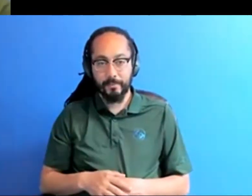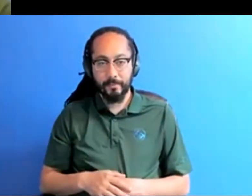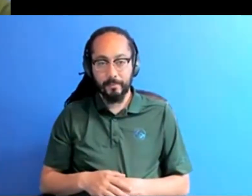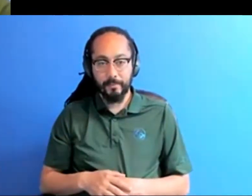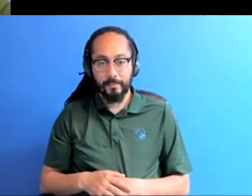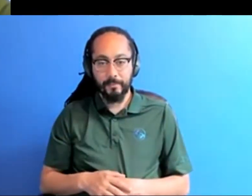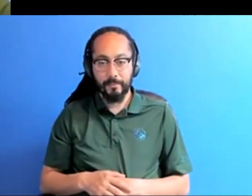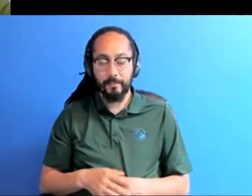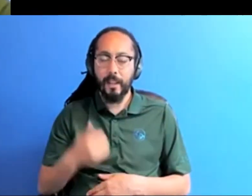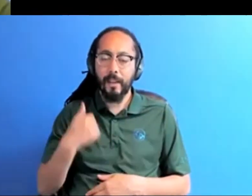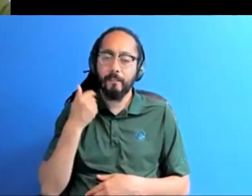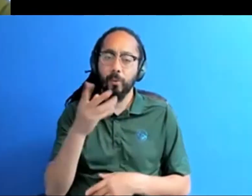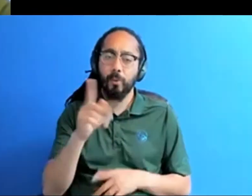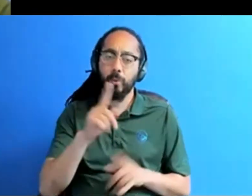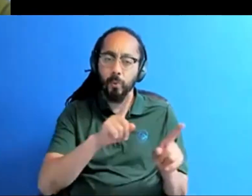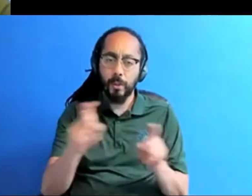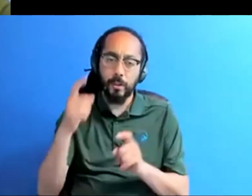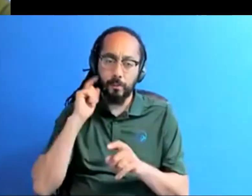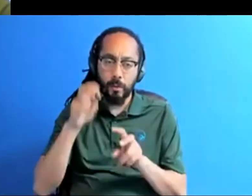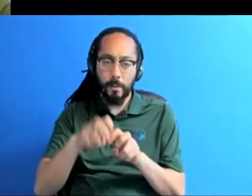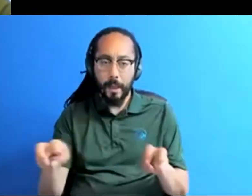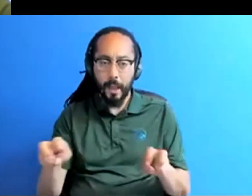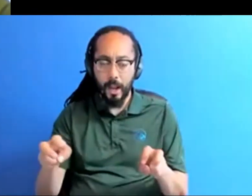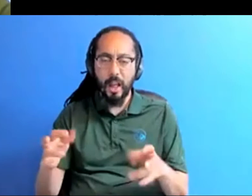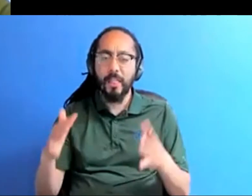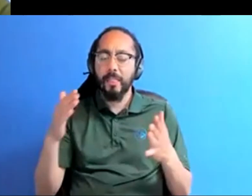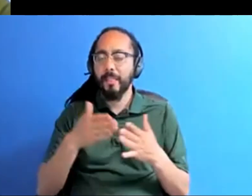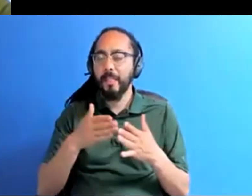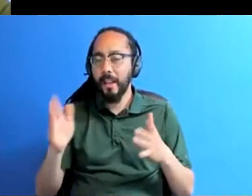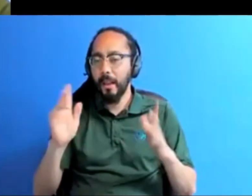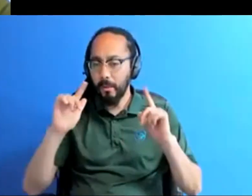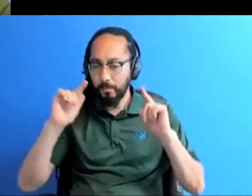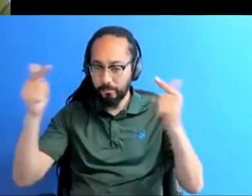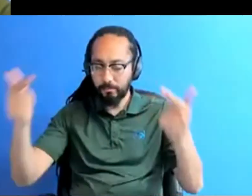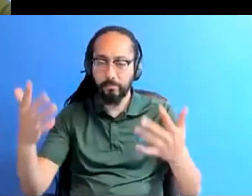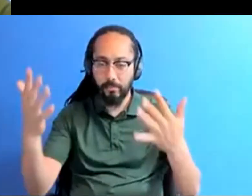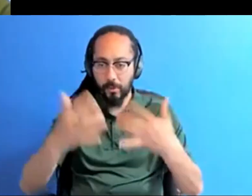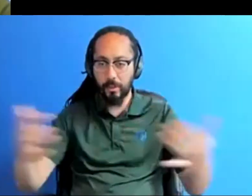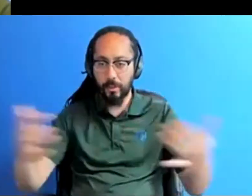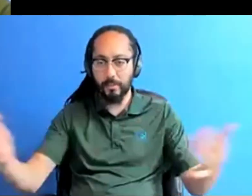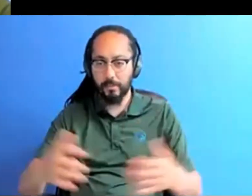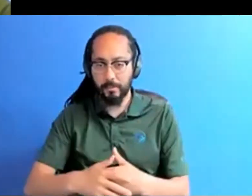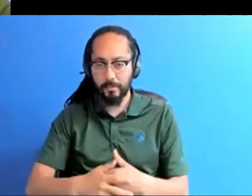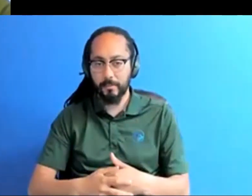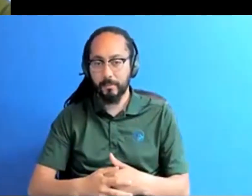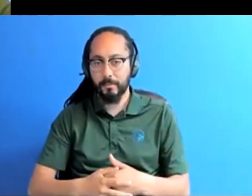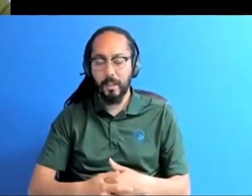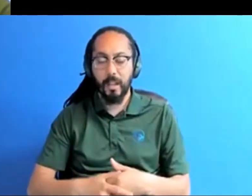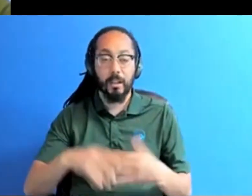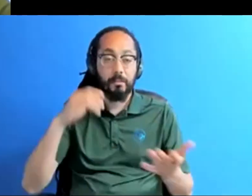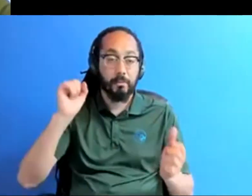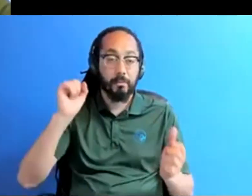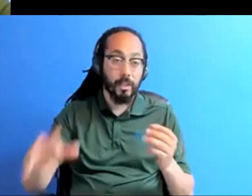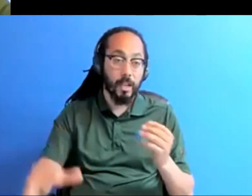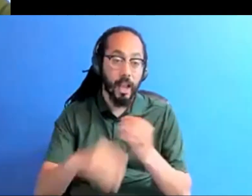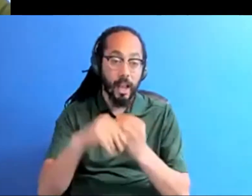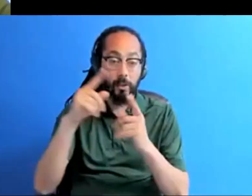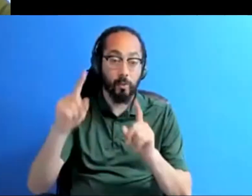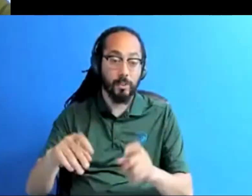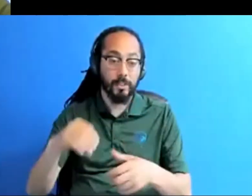panel, and then I'd like to open it up to the audience. You can feel free to add your questions into